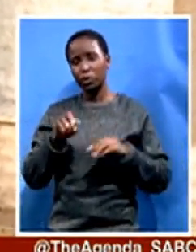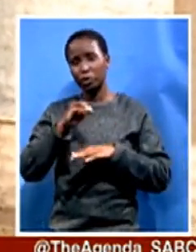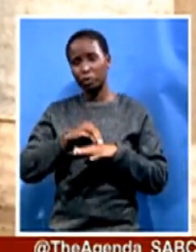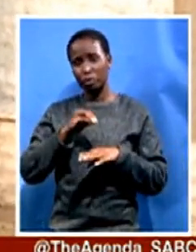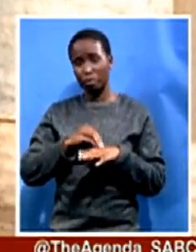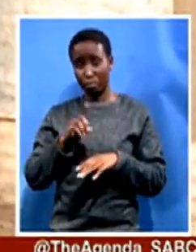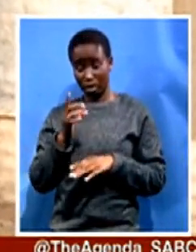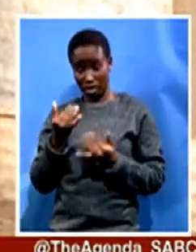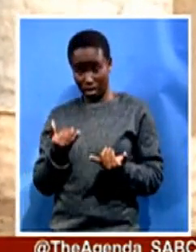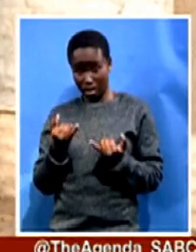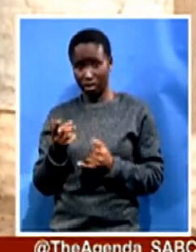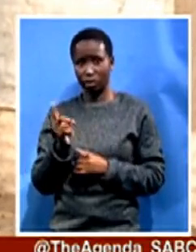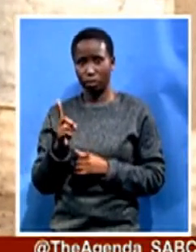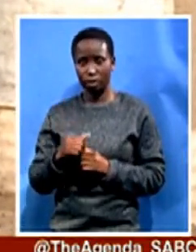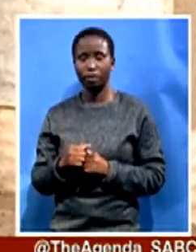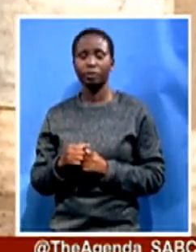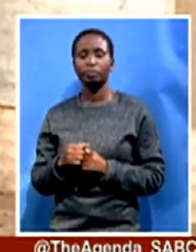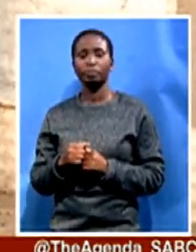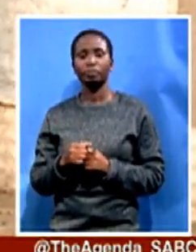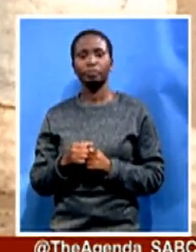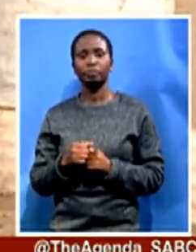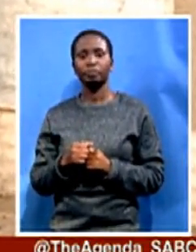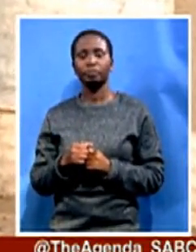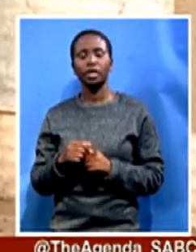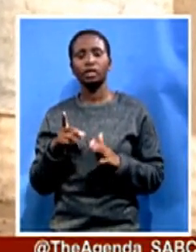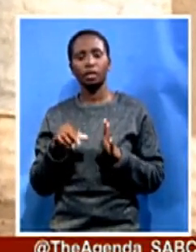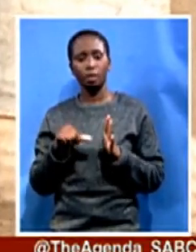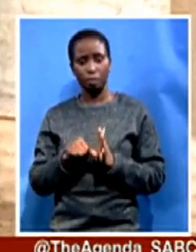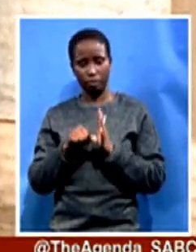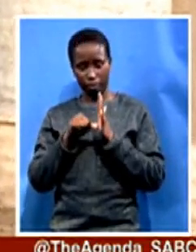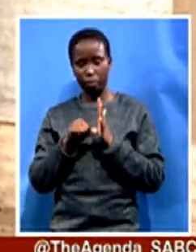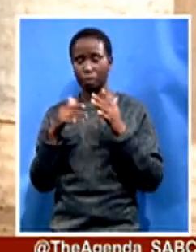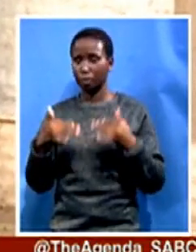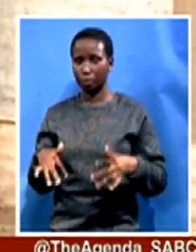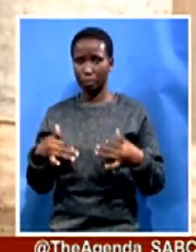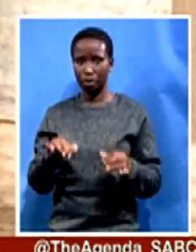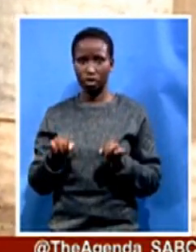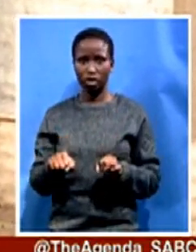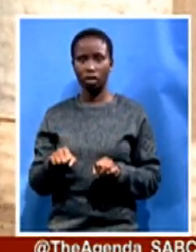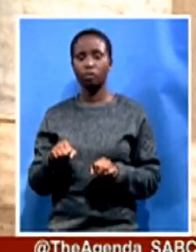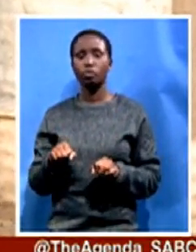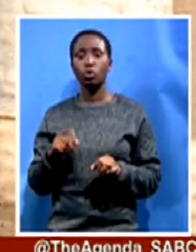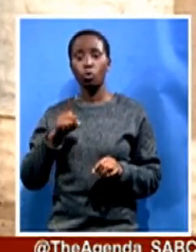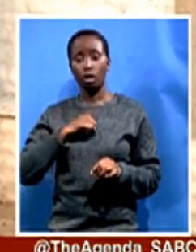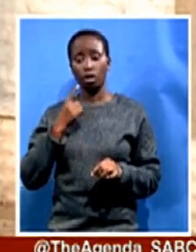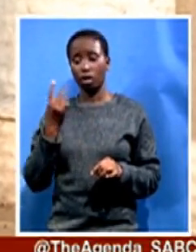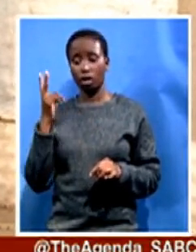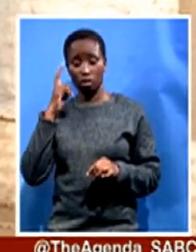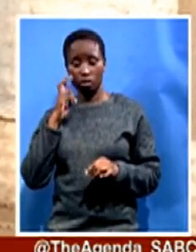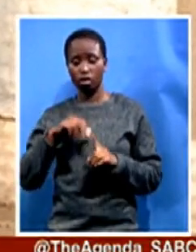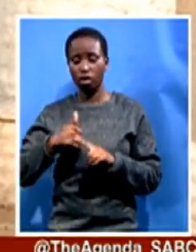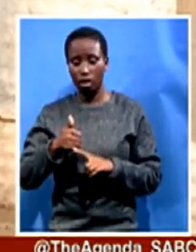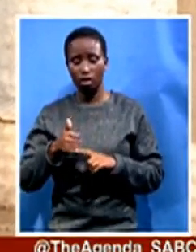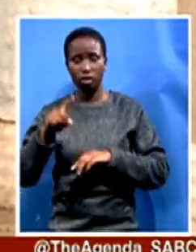very volatile and important one as we head to these next few days when the Queen is going to be buried.